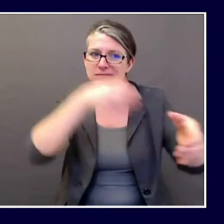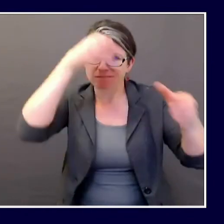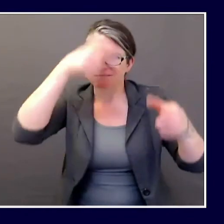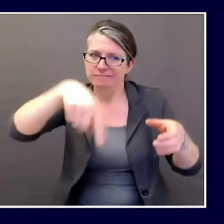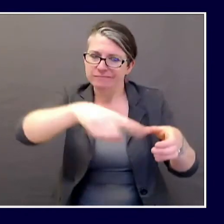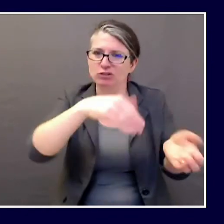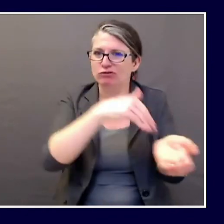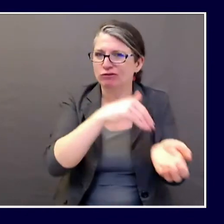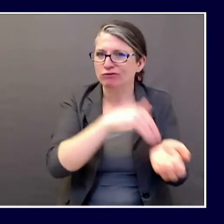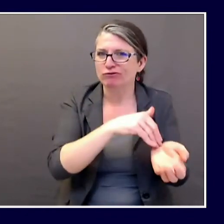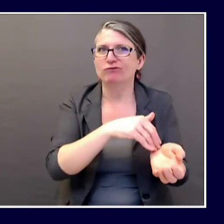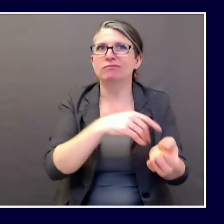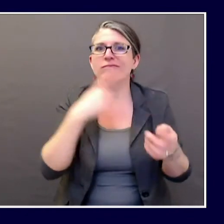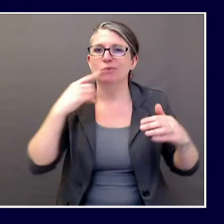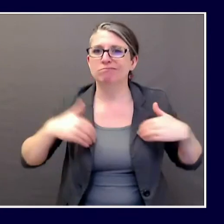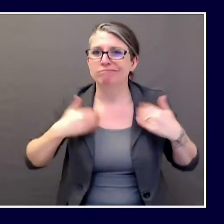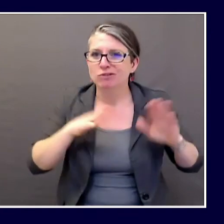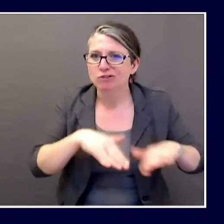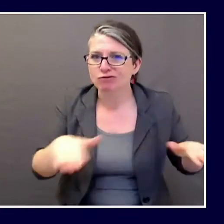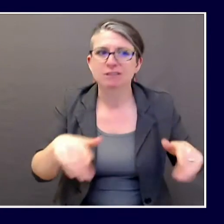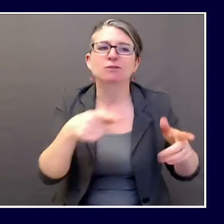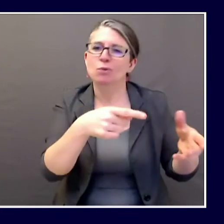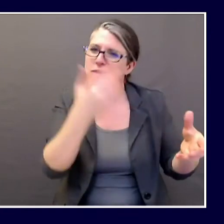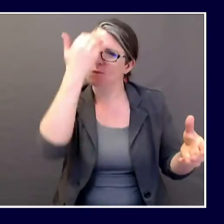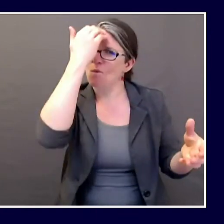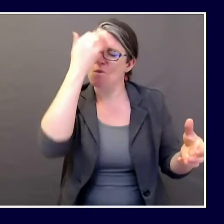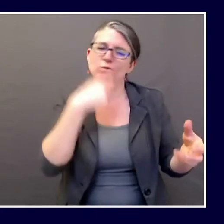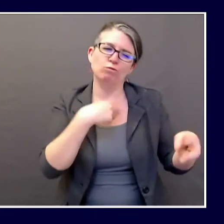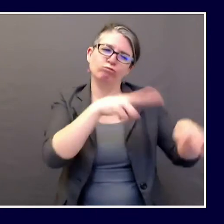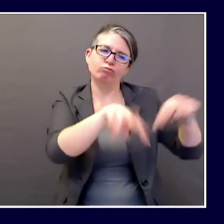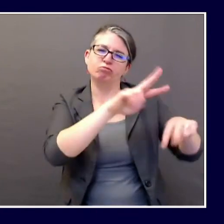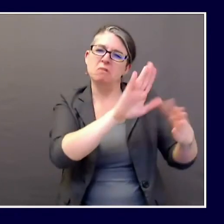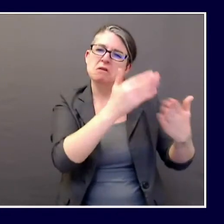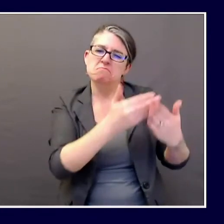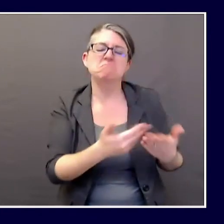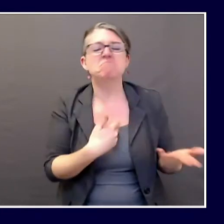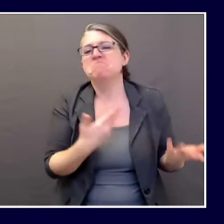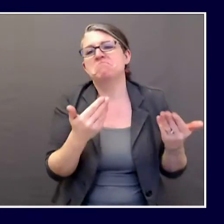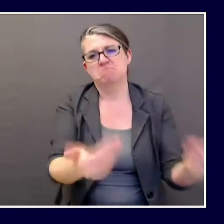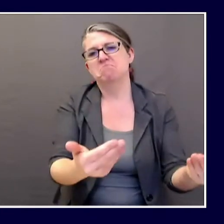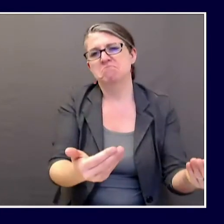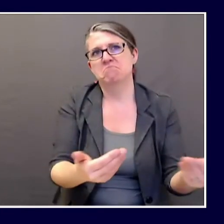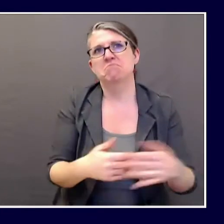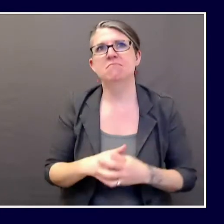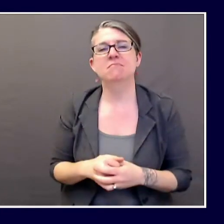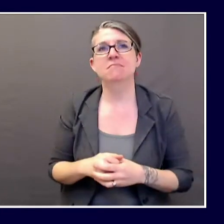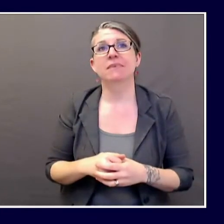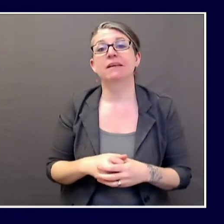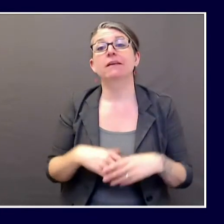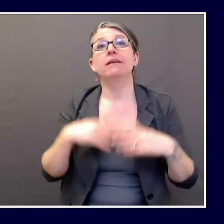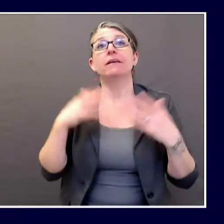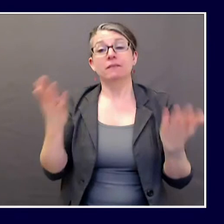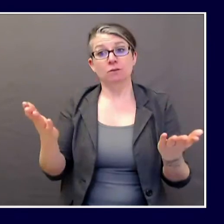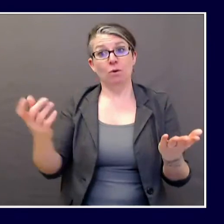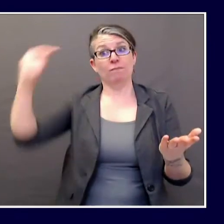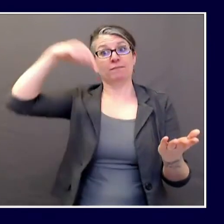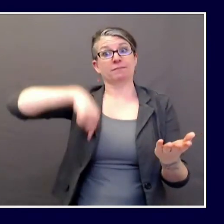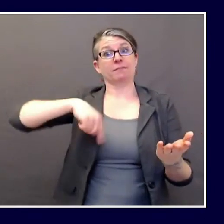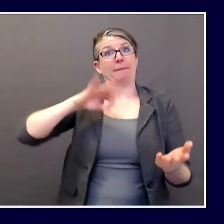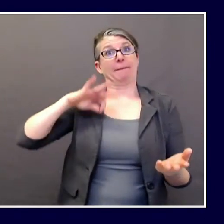open. What we're talking about in Maine is not opening schools. We're talking about getting even more kids back into the